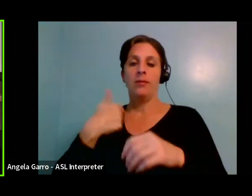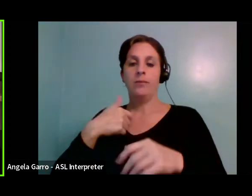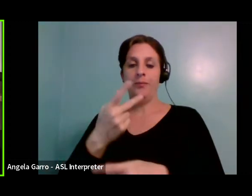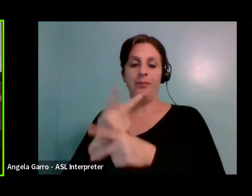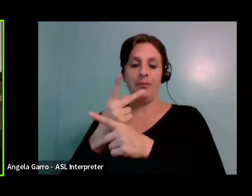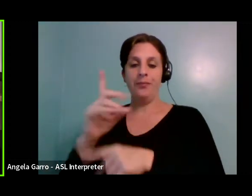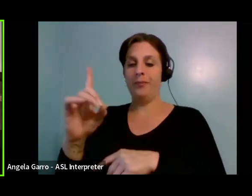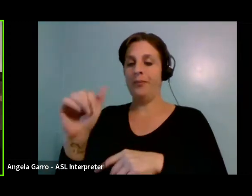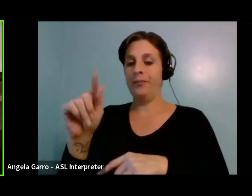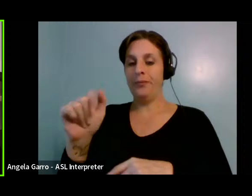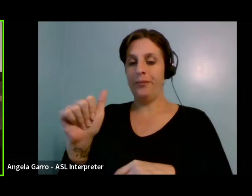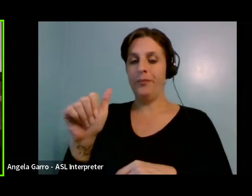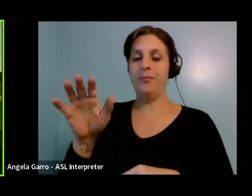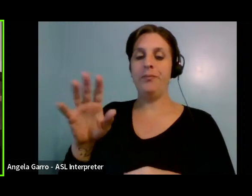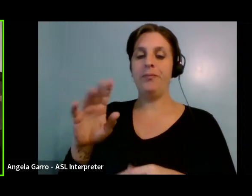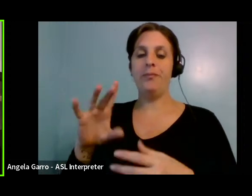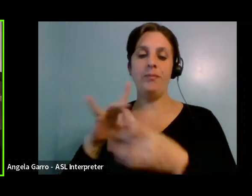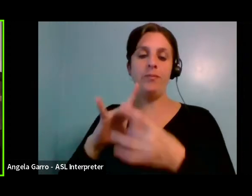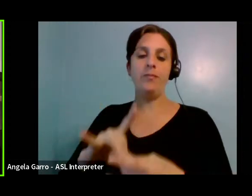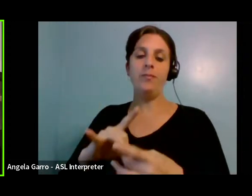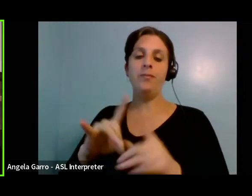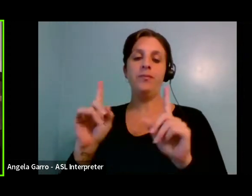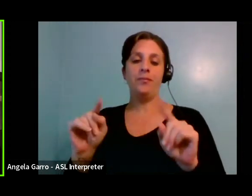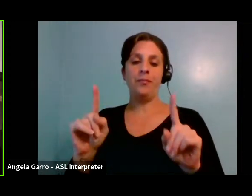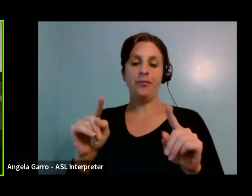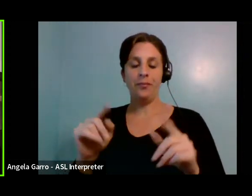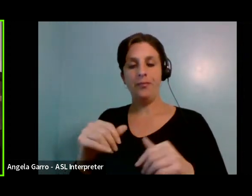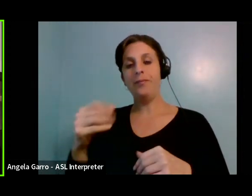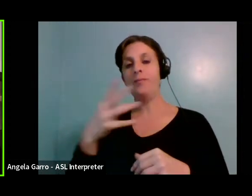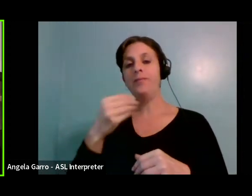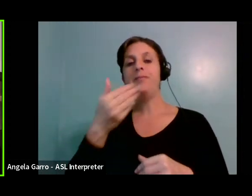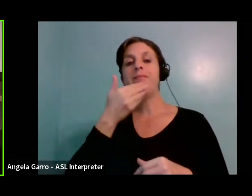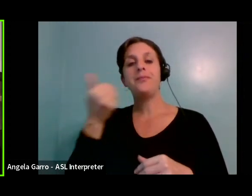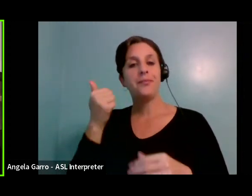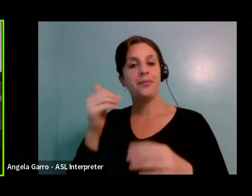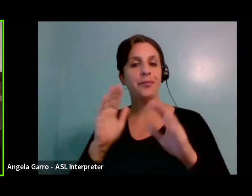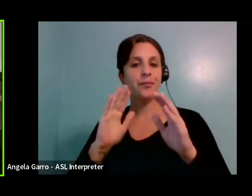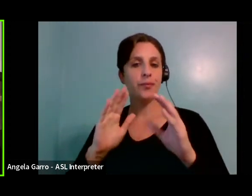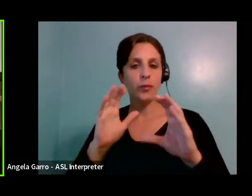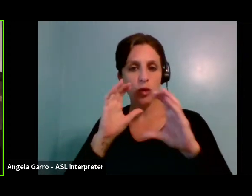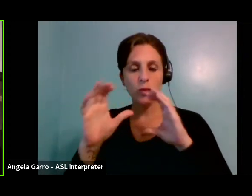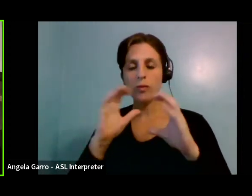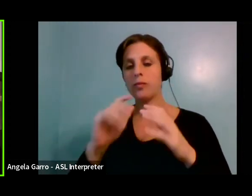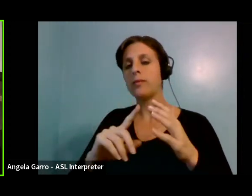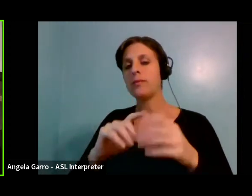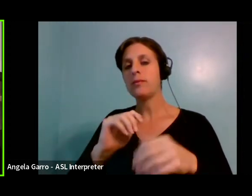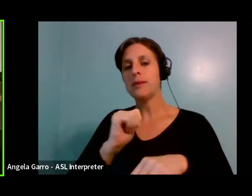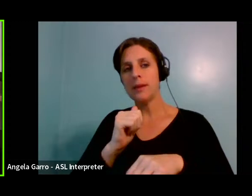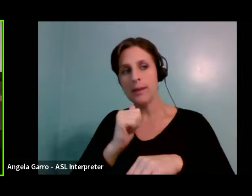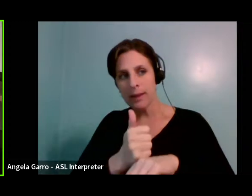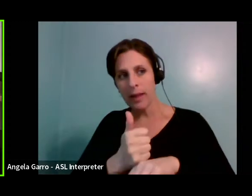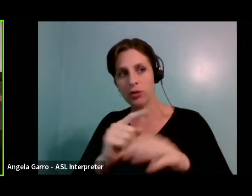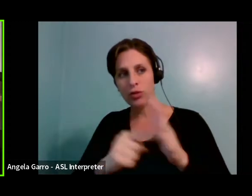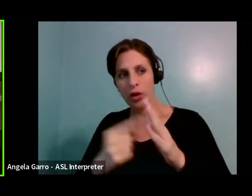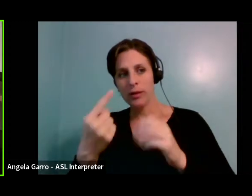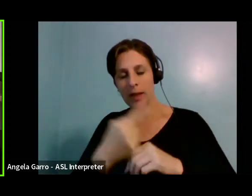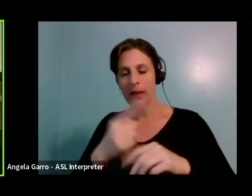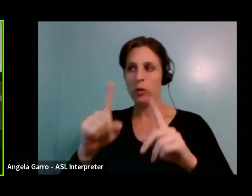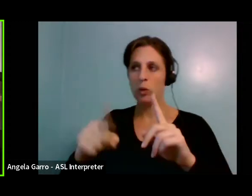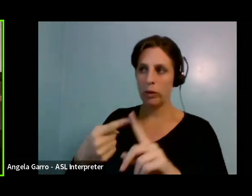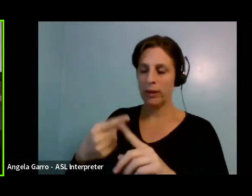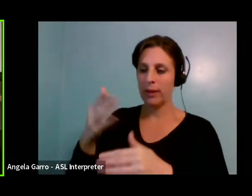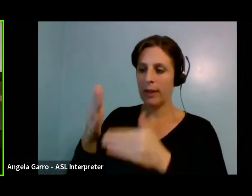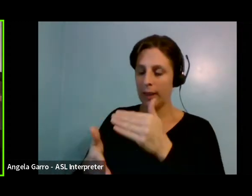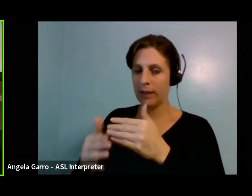data around attendance, and better communicating set start dates when it begins and when it ends,